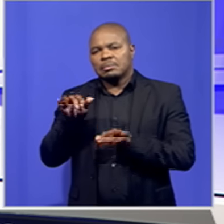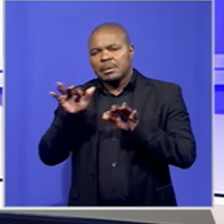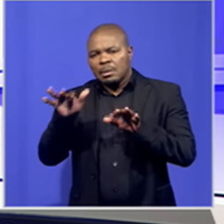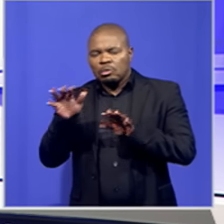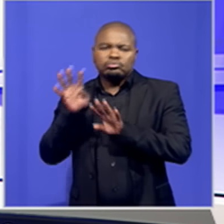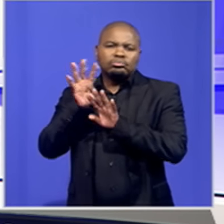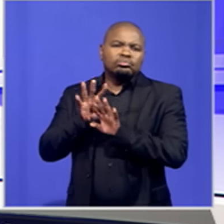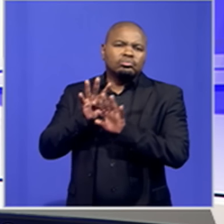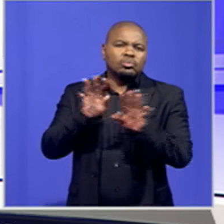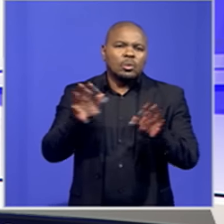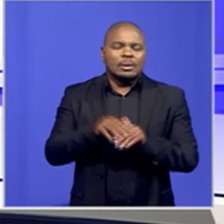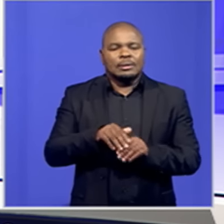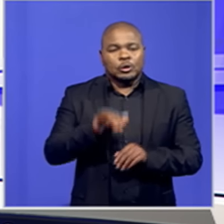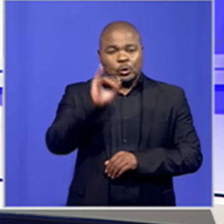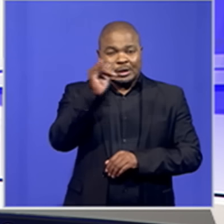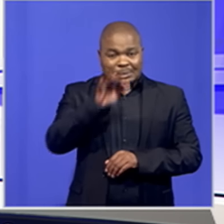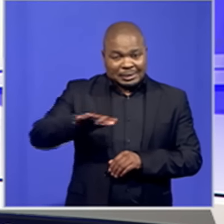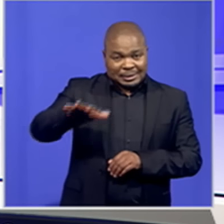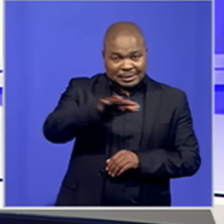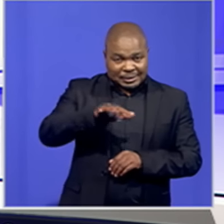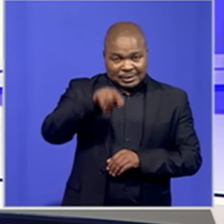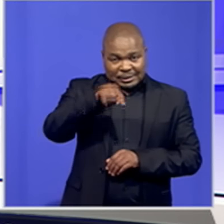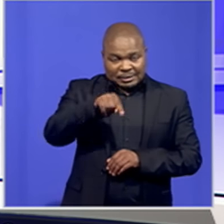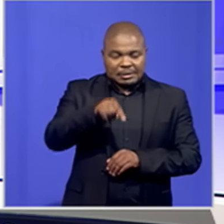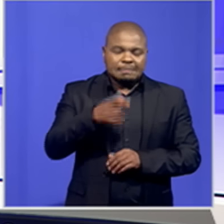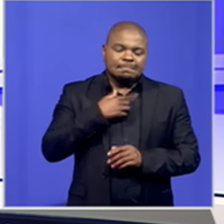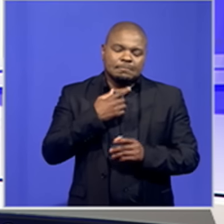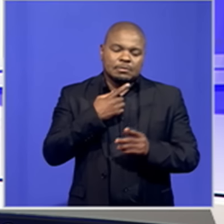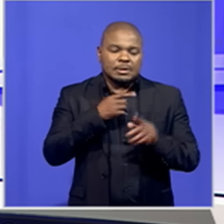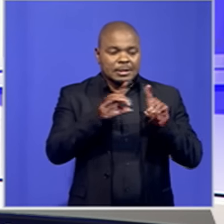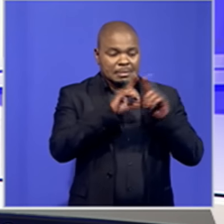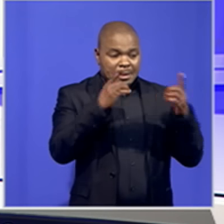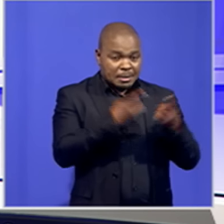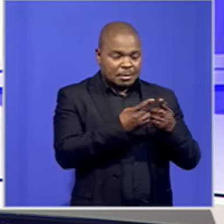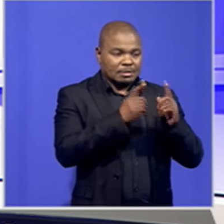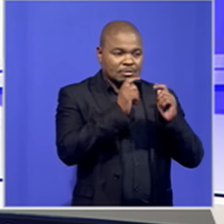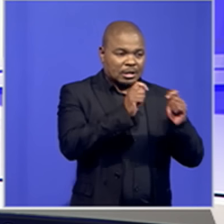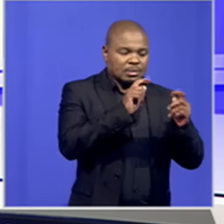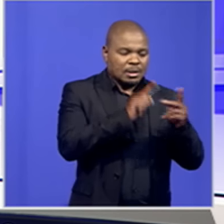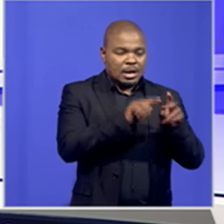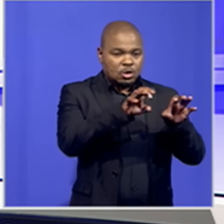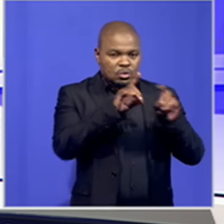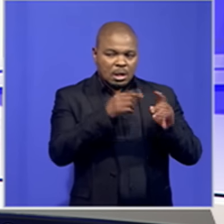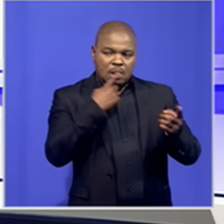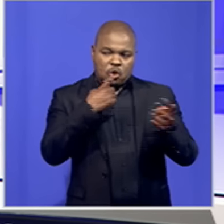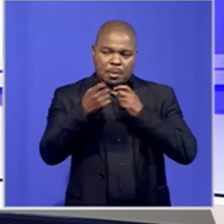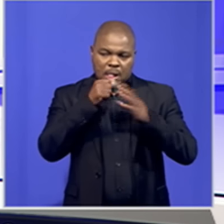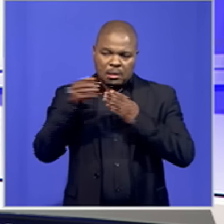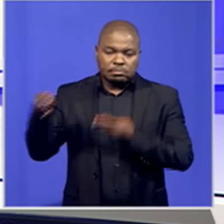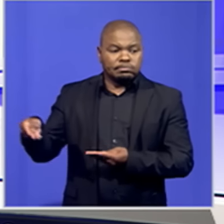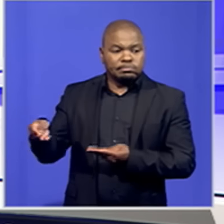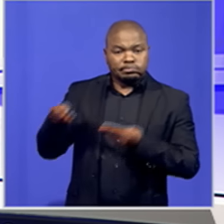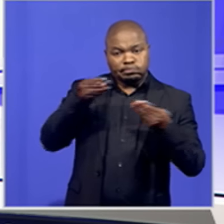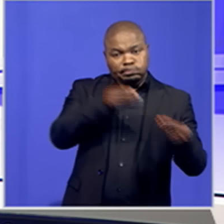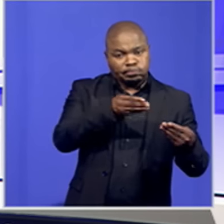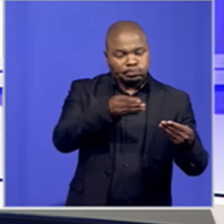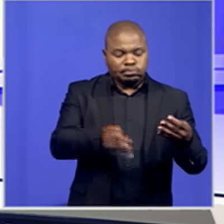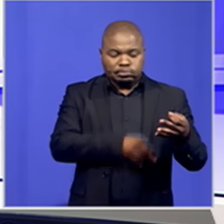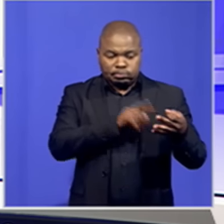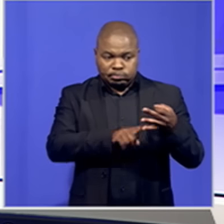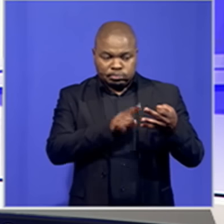ka kwa Mary Fitzgerald Square mono Johannesburg go neela lefapha la dipalangwa le la thuto memorandum wa bone wa dingongorego le go